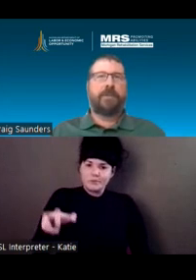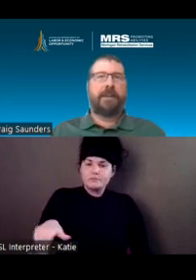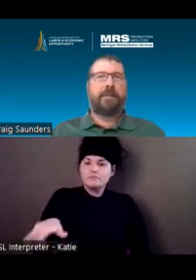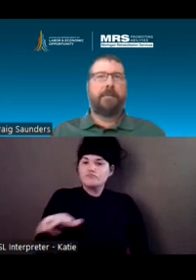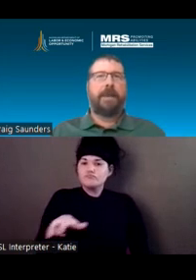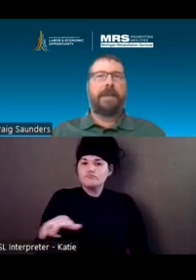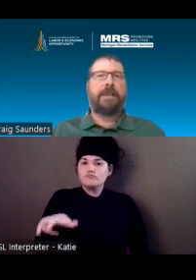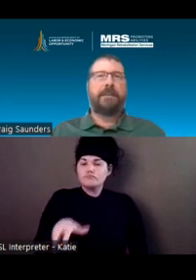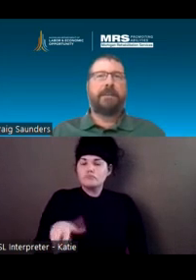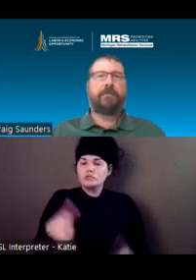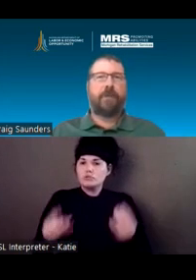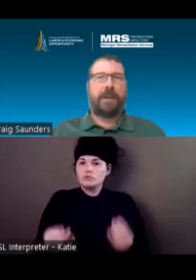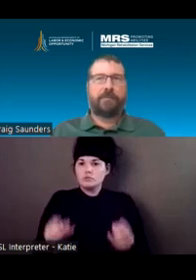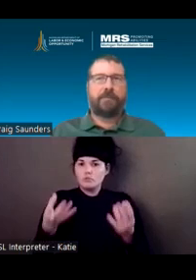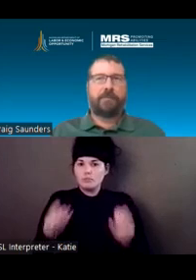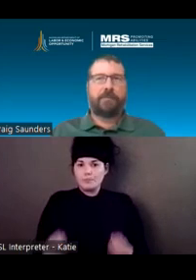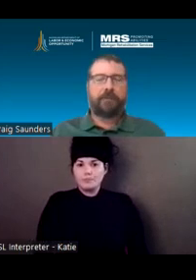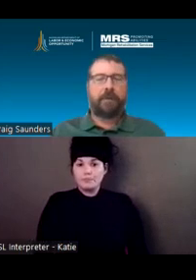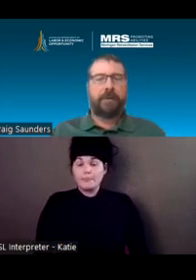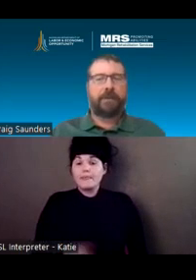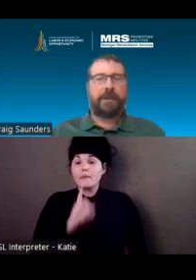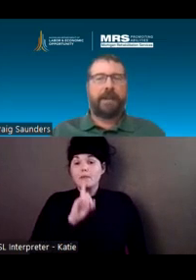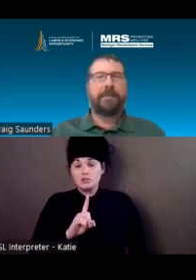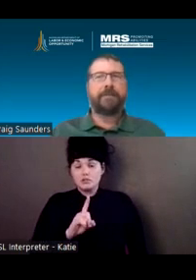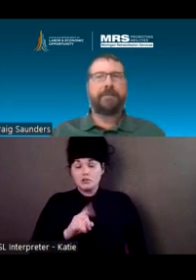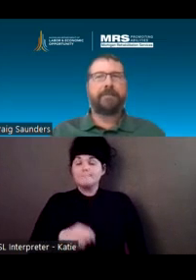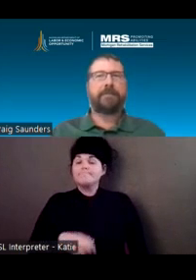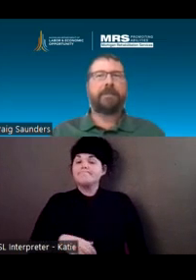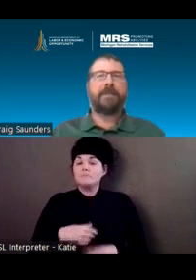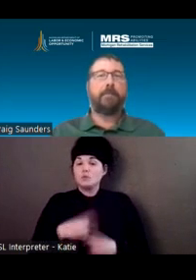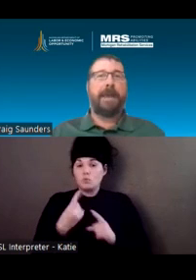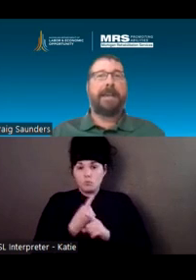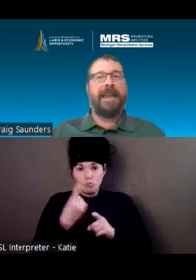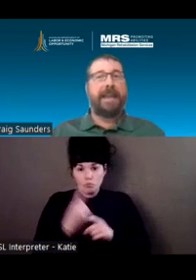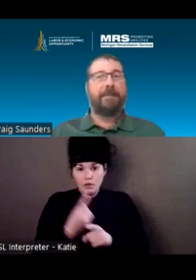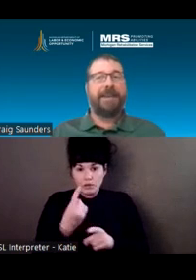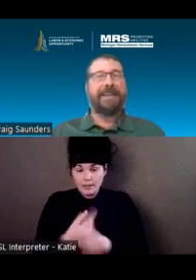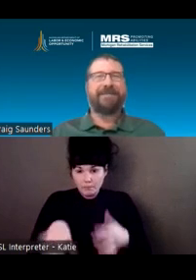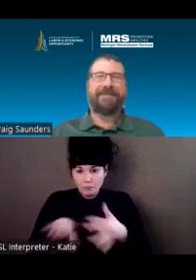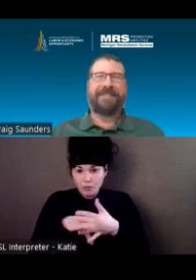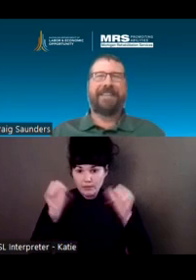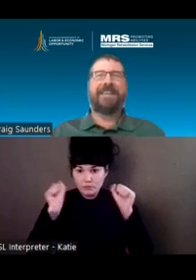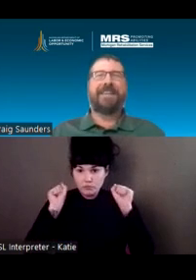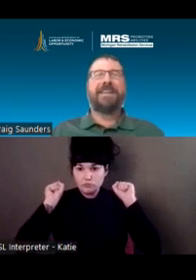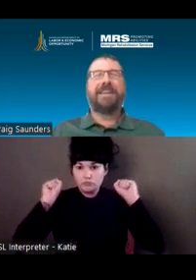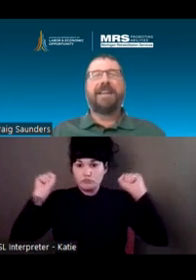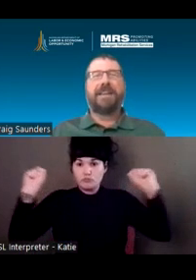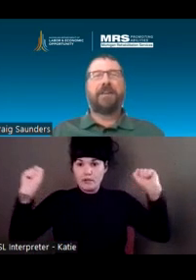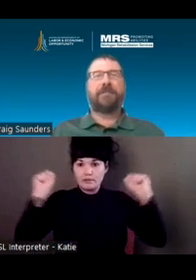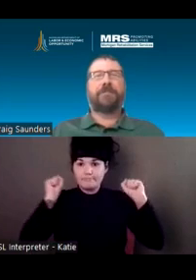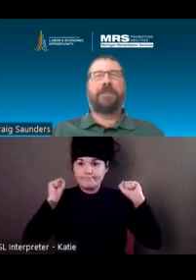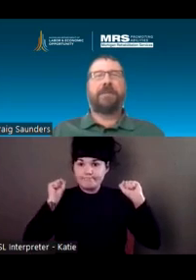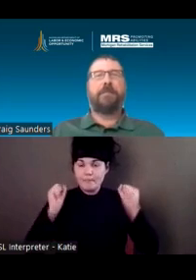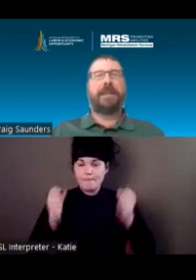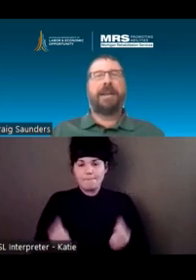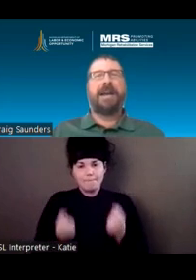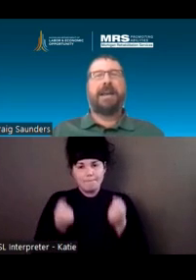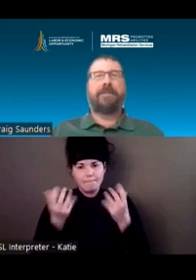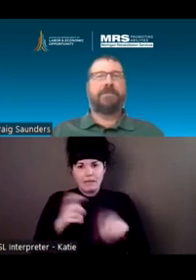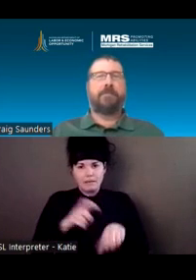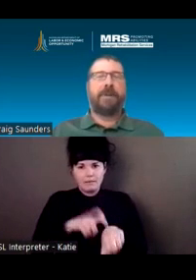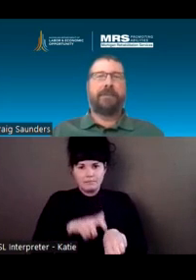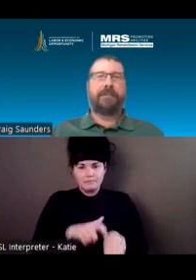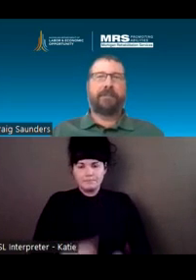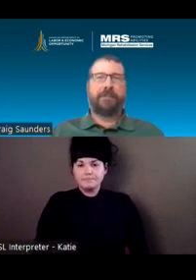Be sure to take mini stretch breaks throughout the day, many, and also take mini